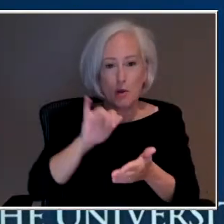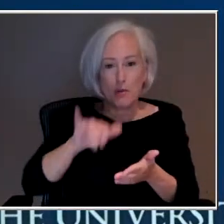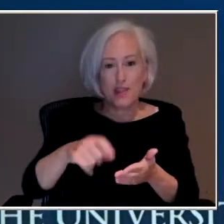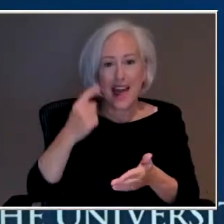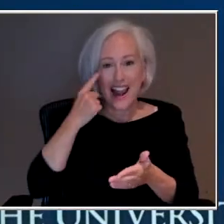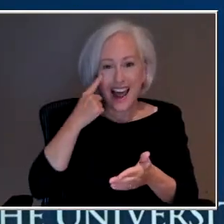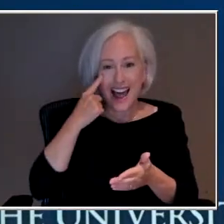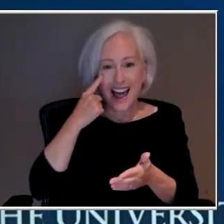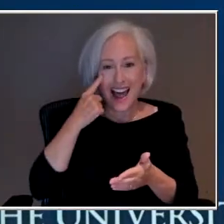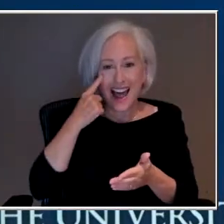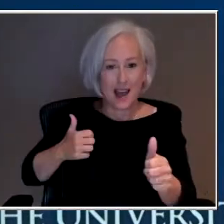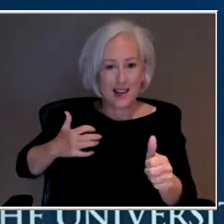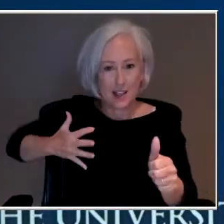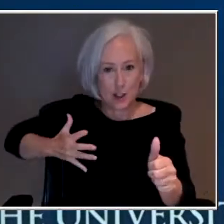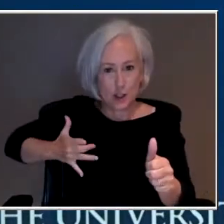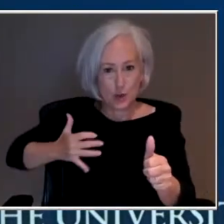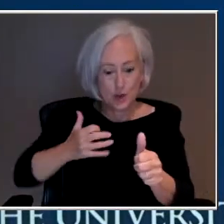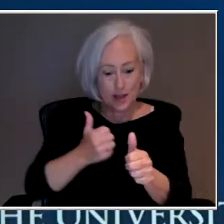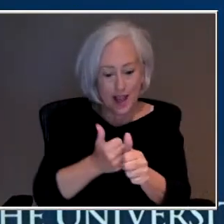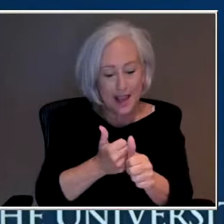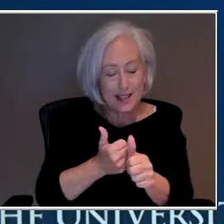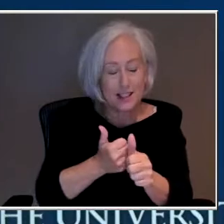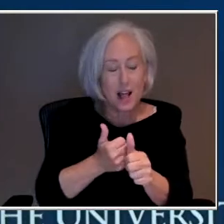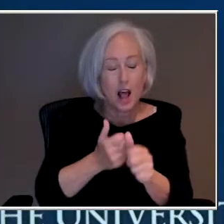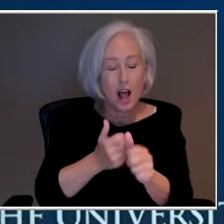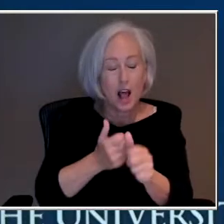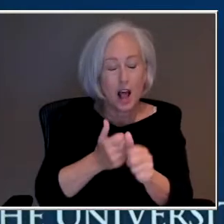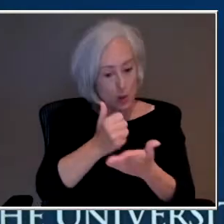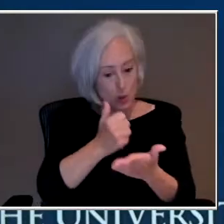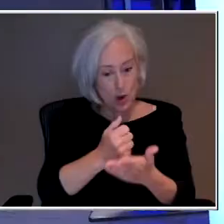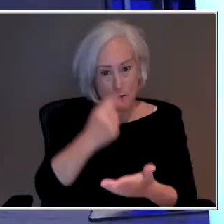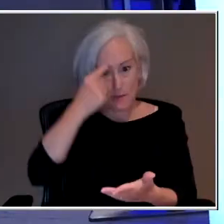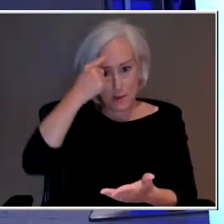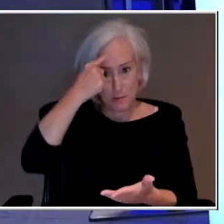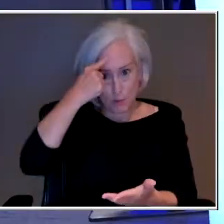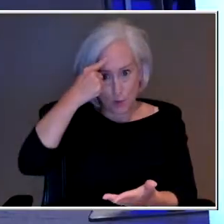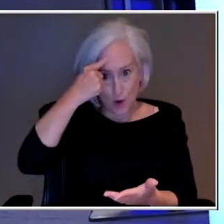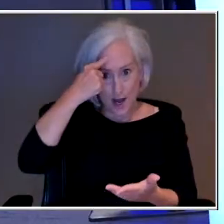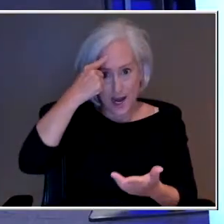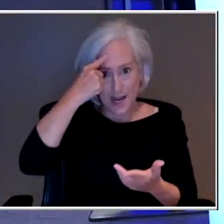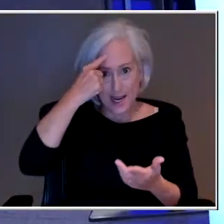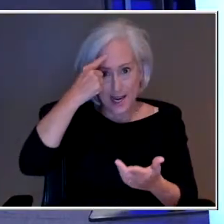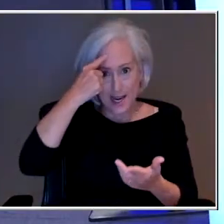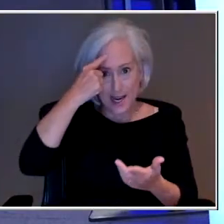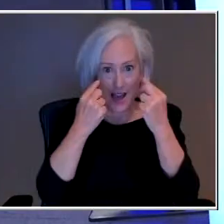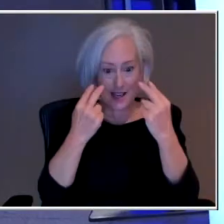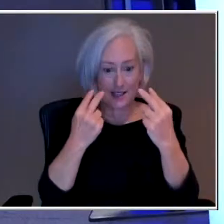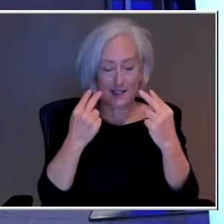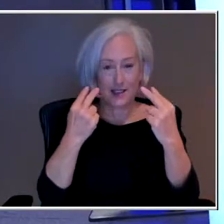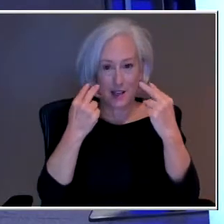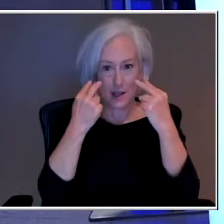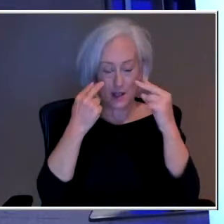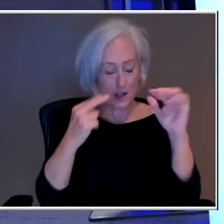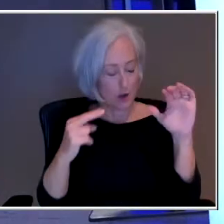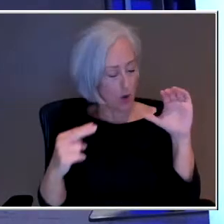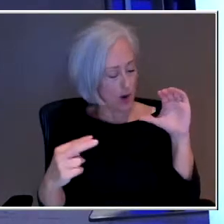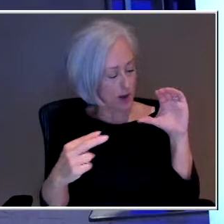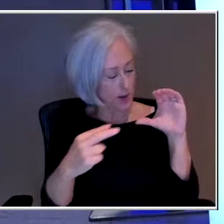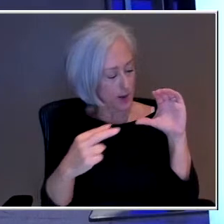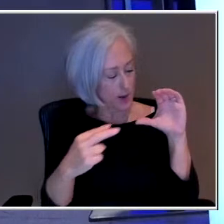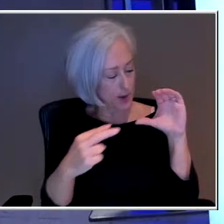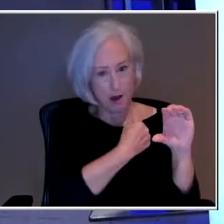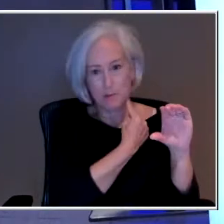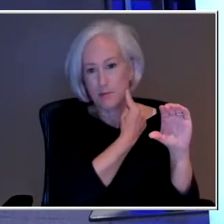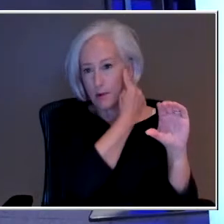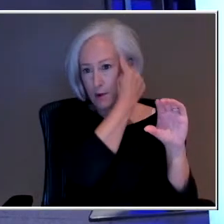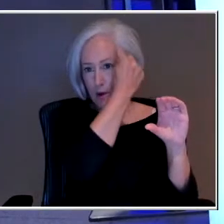working on that brain and making sure you're promoting that good visual development in the brain. So Tori, are these like temporary glasses? What I heard in